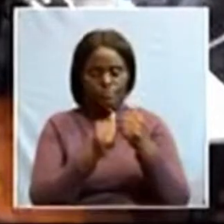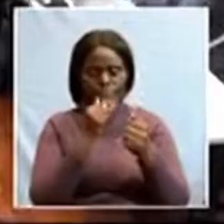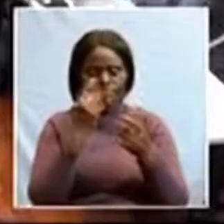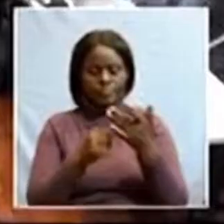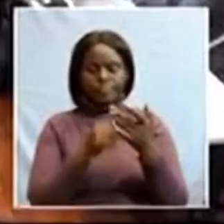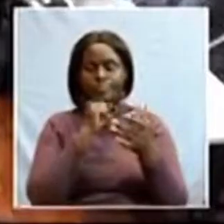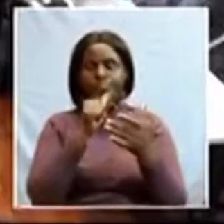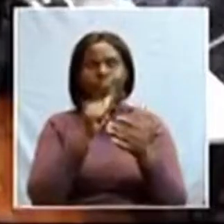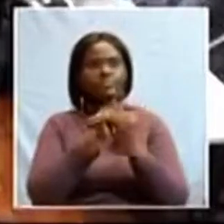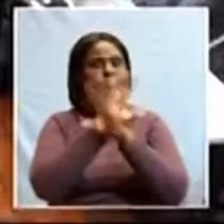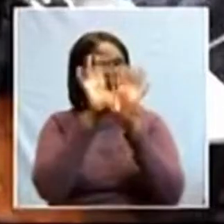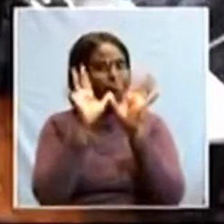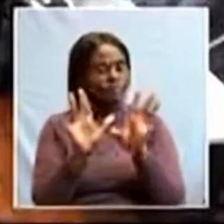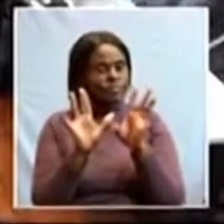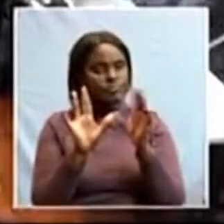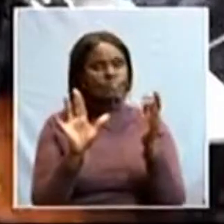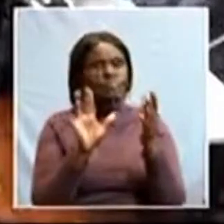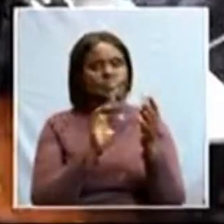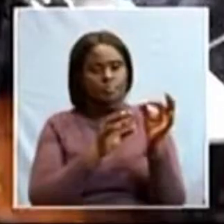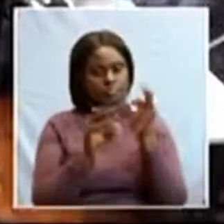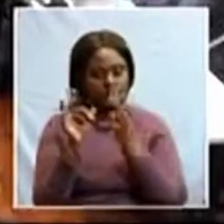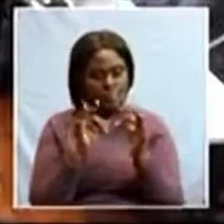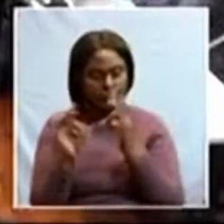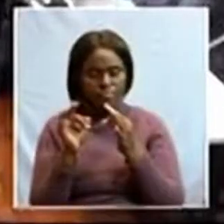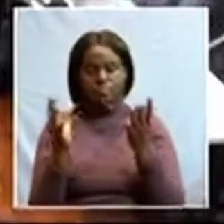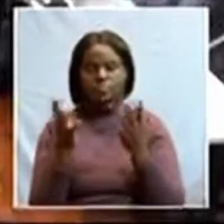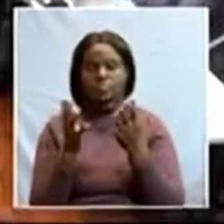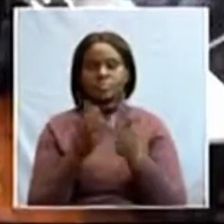not properly acquitted.